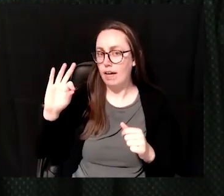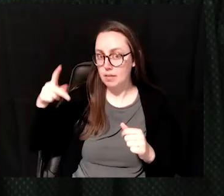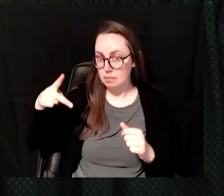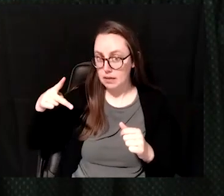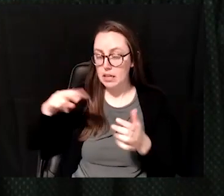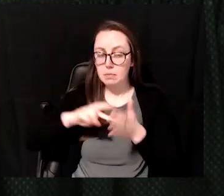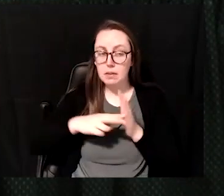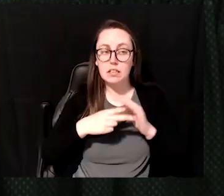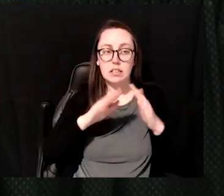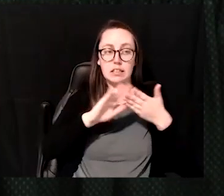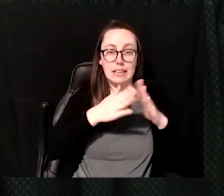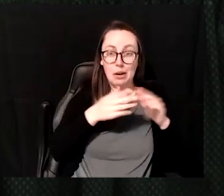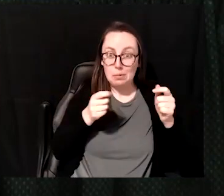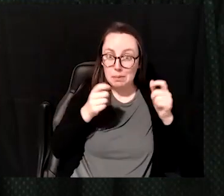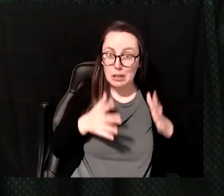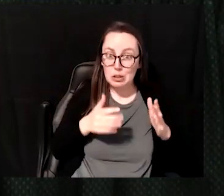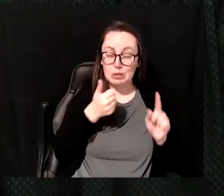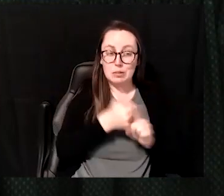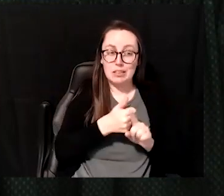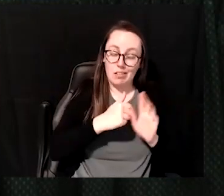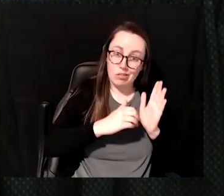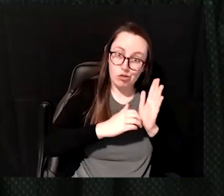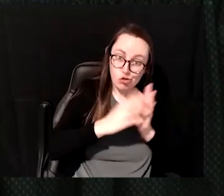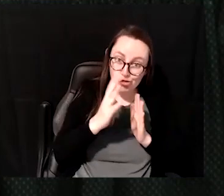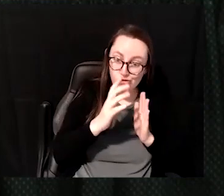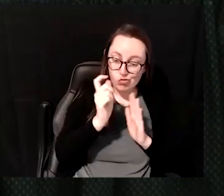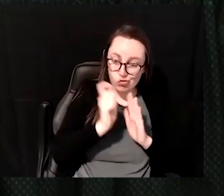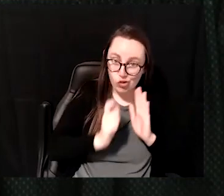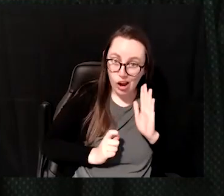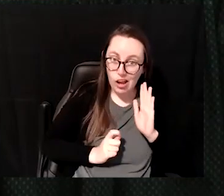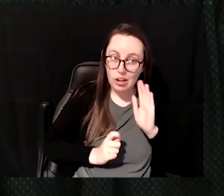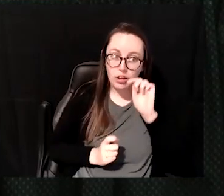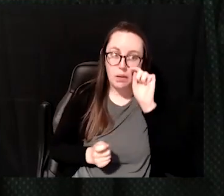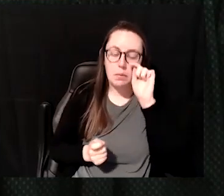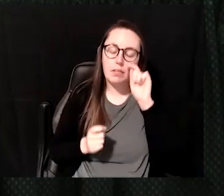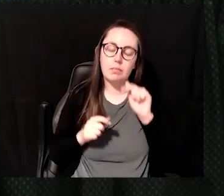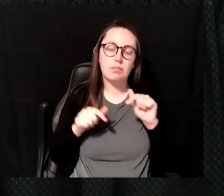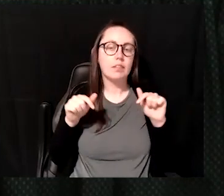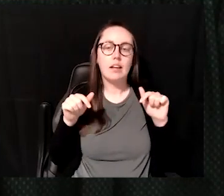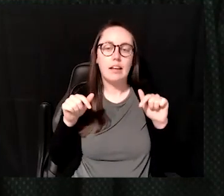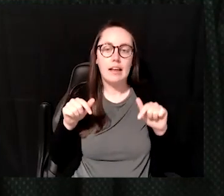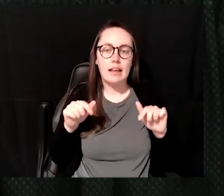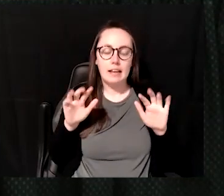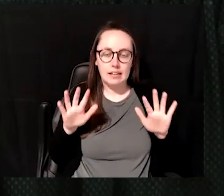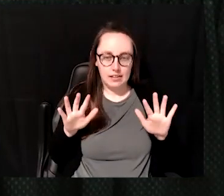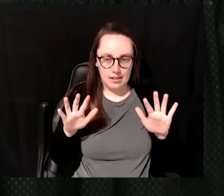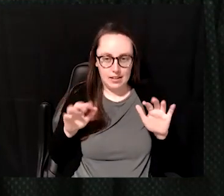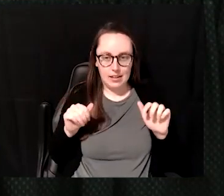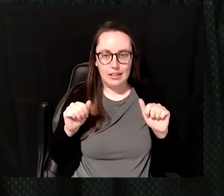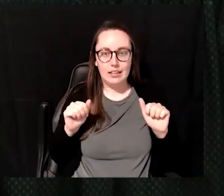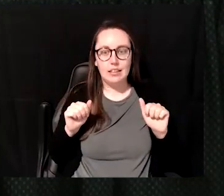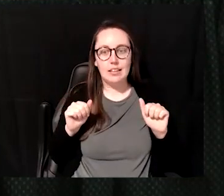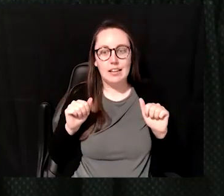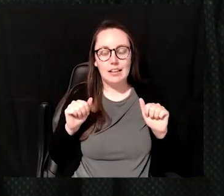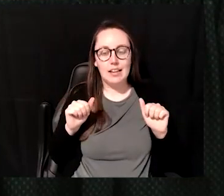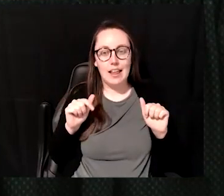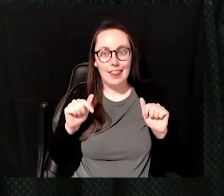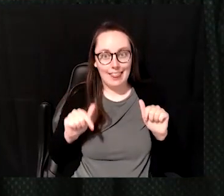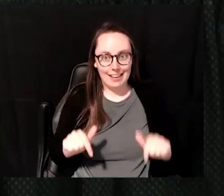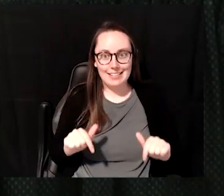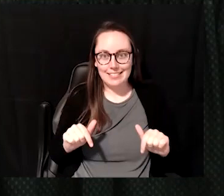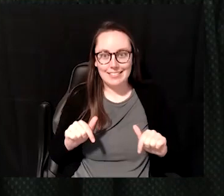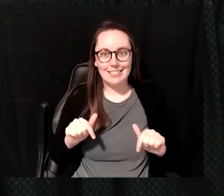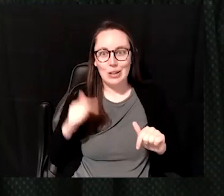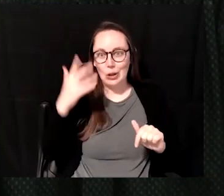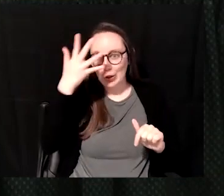this sort of is very this mirrors the process of how we even got to the community safety review and that's okay um